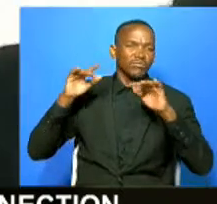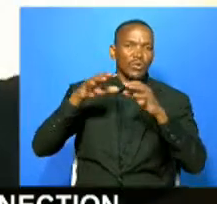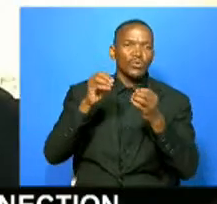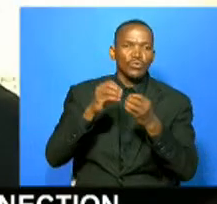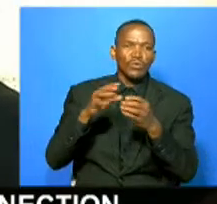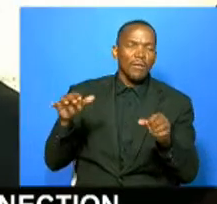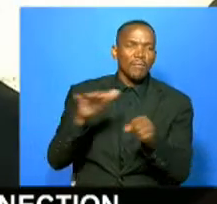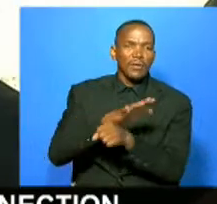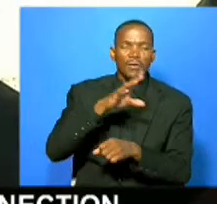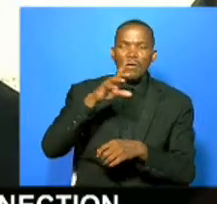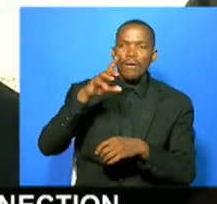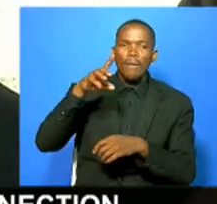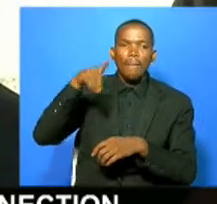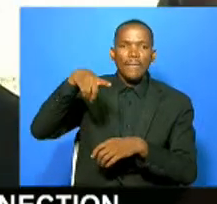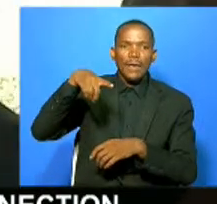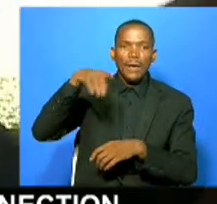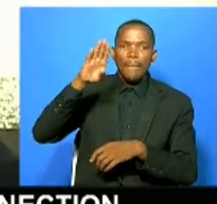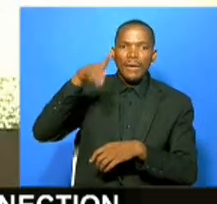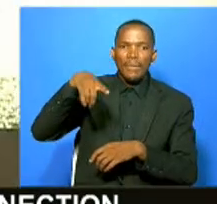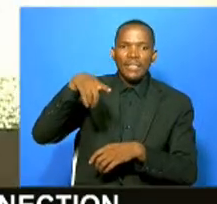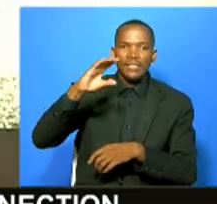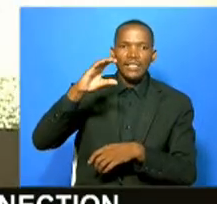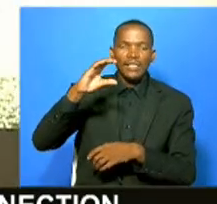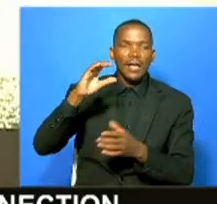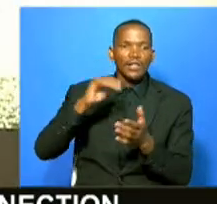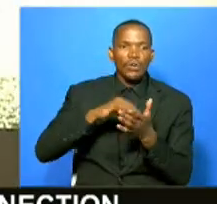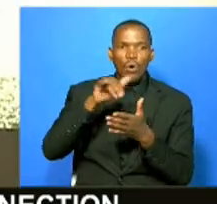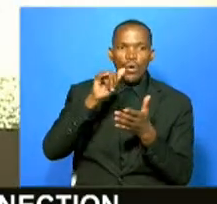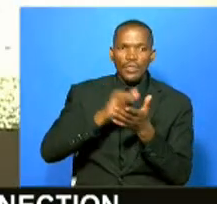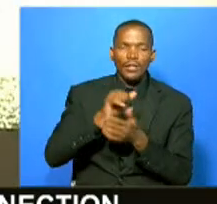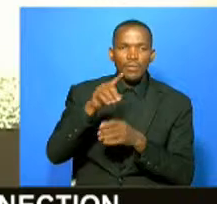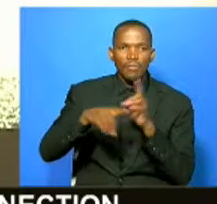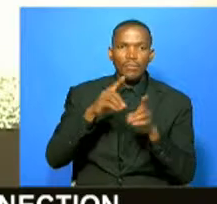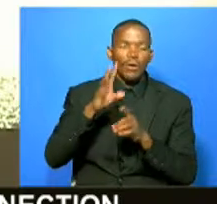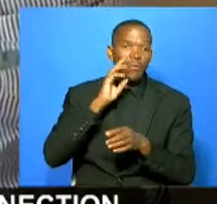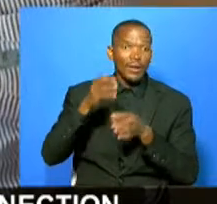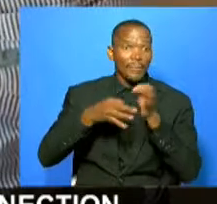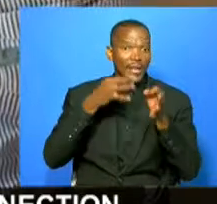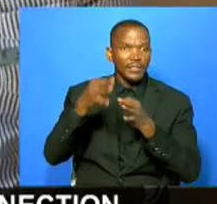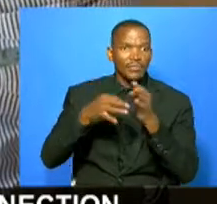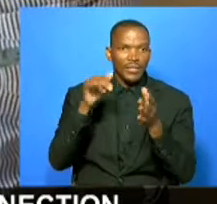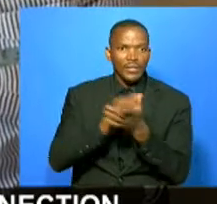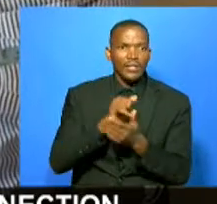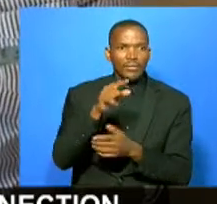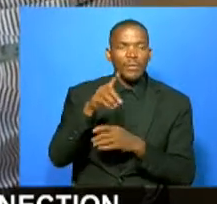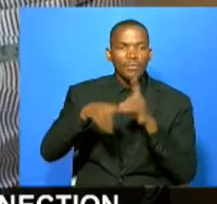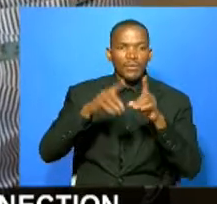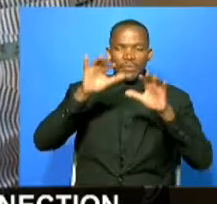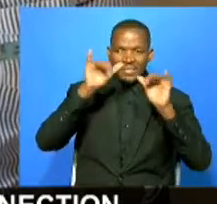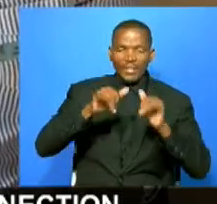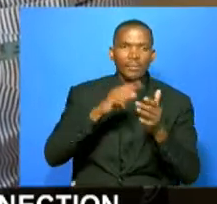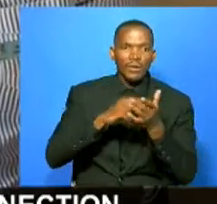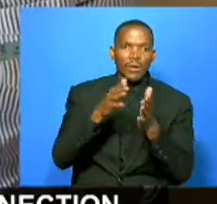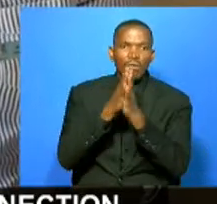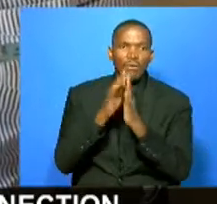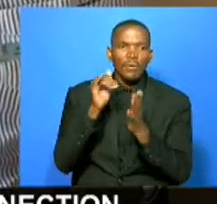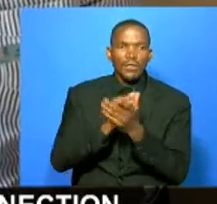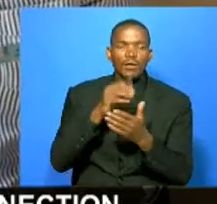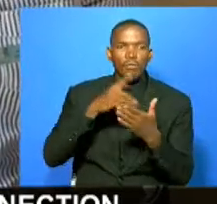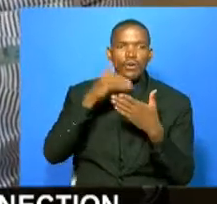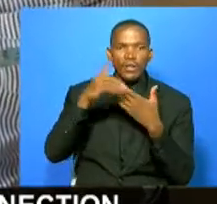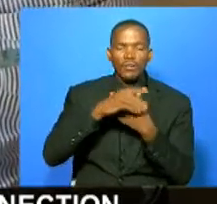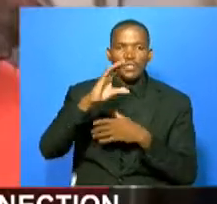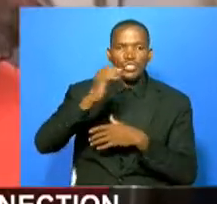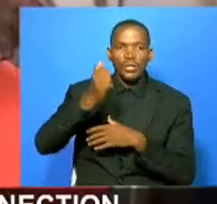ko phalatswe ko phao a ke re ee dilo tse tsotlhe le tale ditlhalosediwa banne ba kgothaditswe go tsaya lenaneo le lešwa